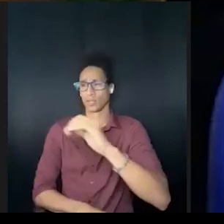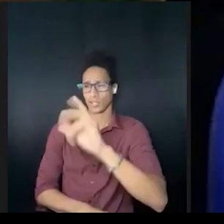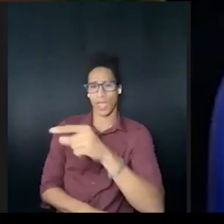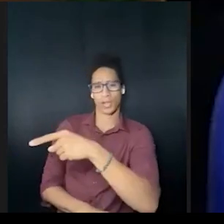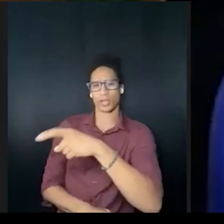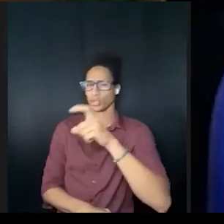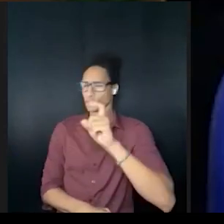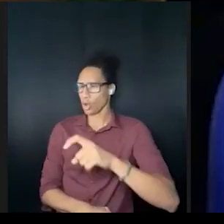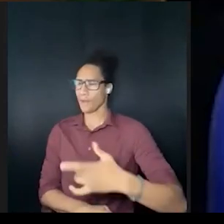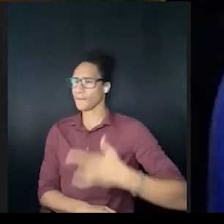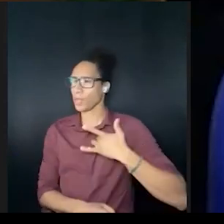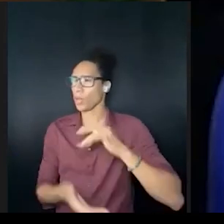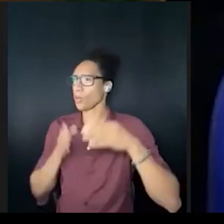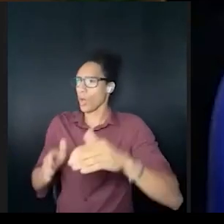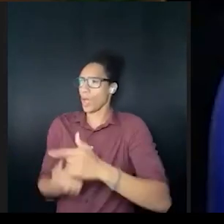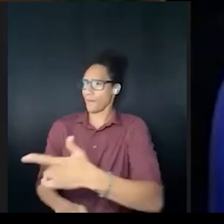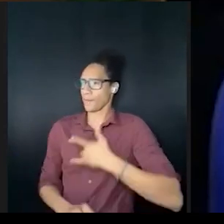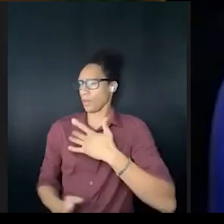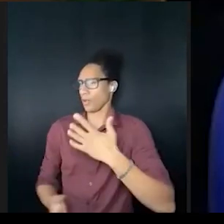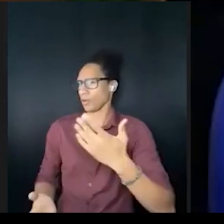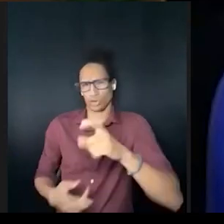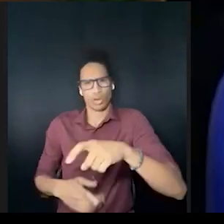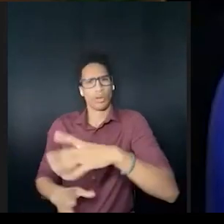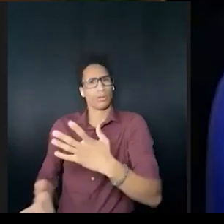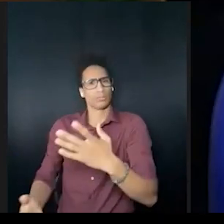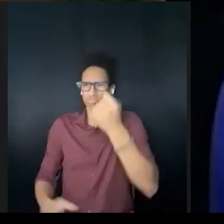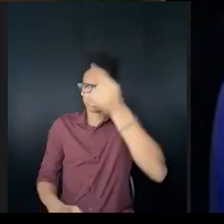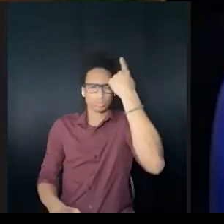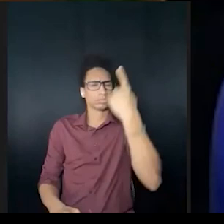A life was taken, and there's no,